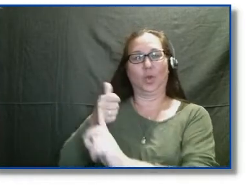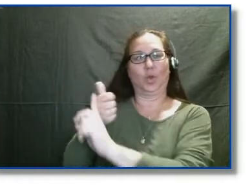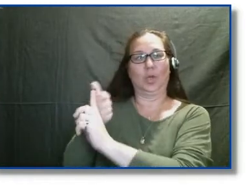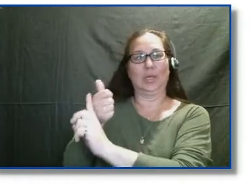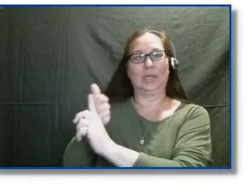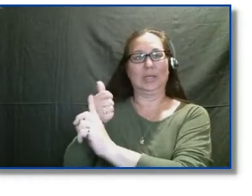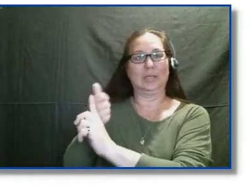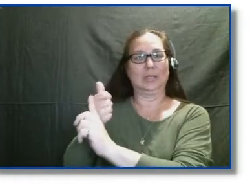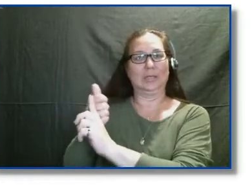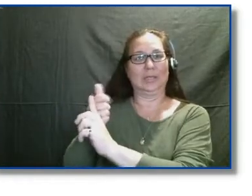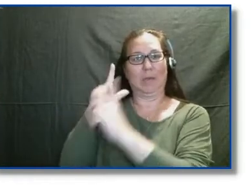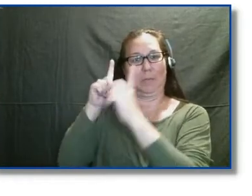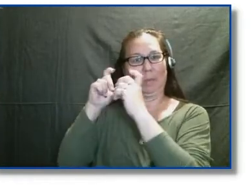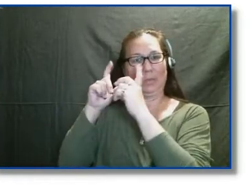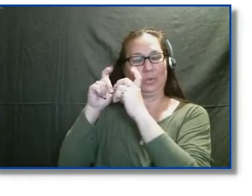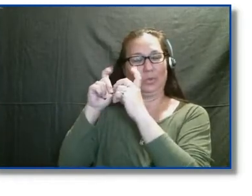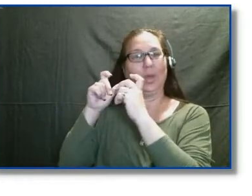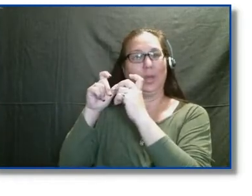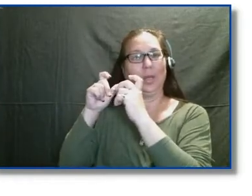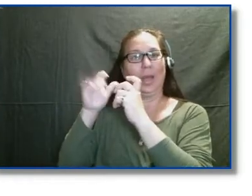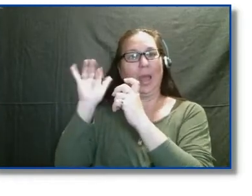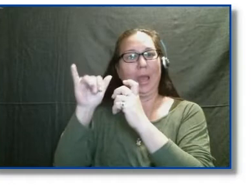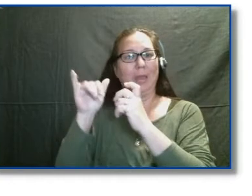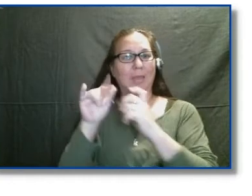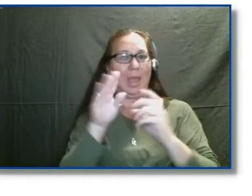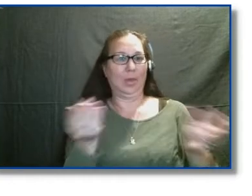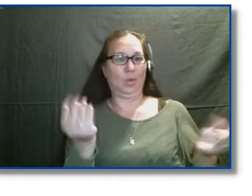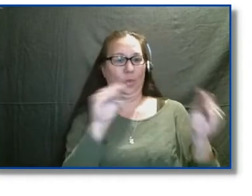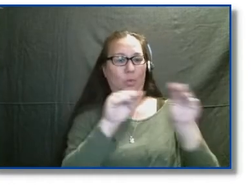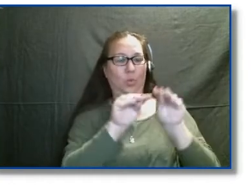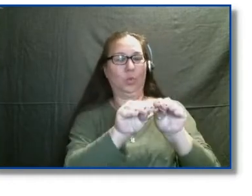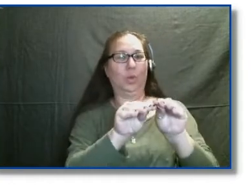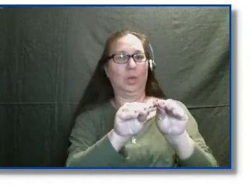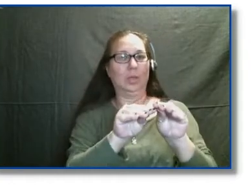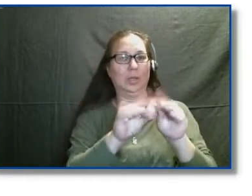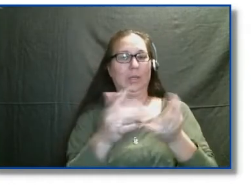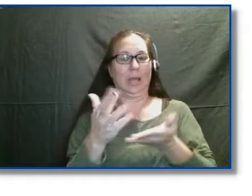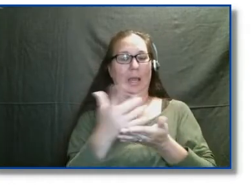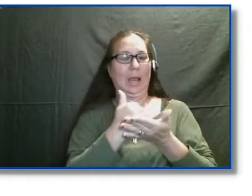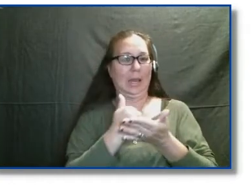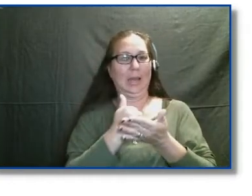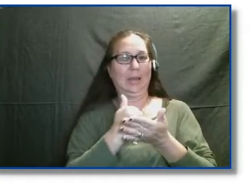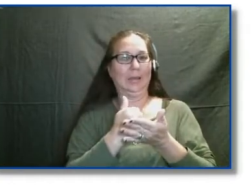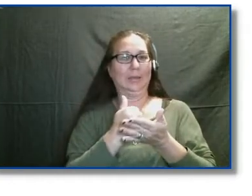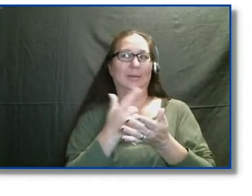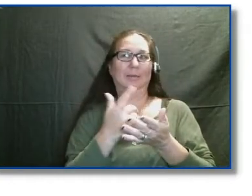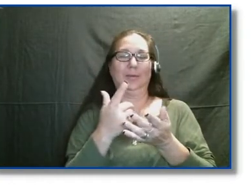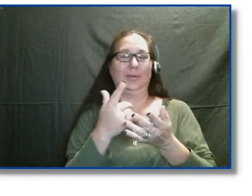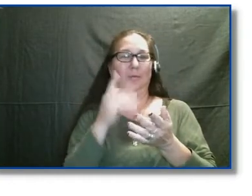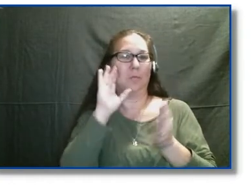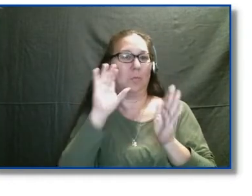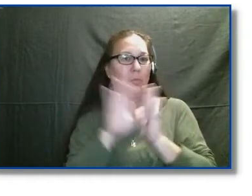and this is what emerged, a kind of collective self-portrait of this new emerging working class.